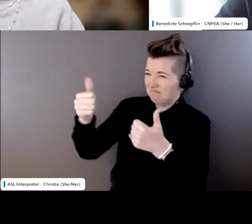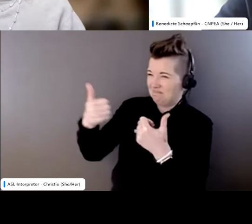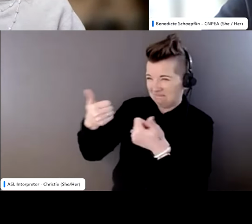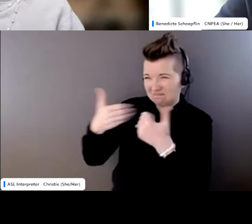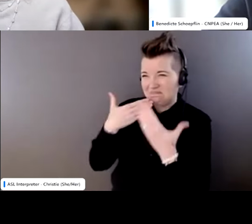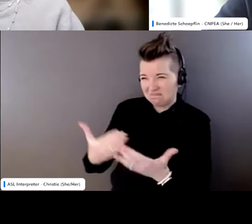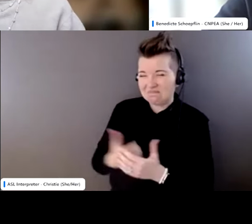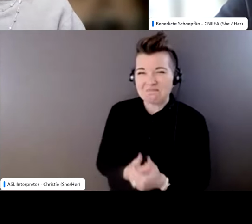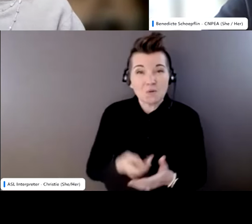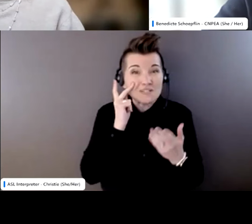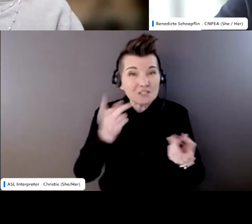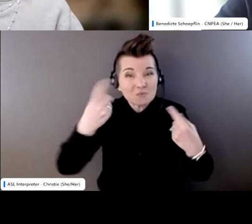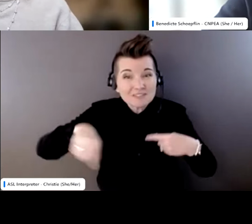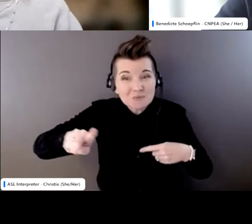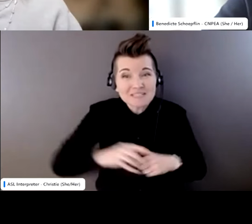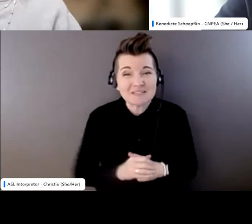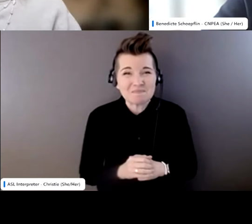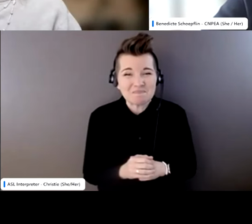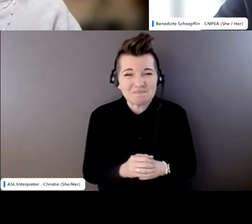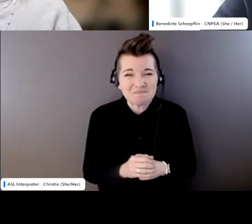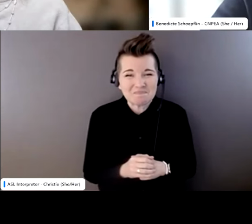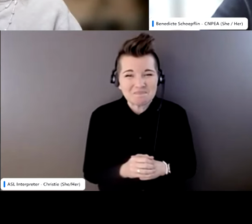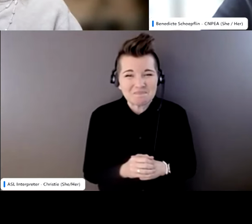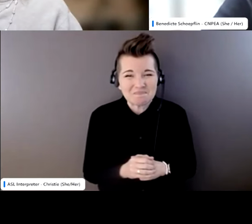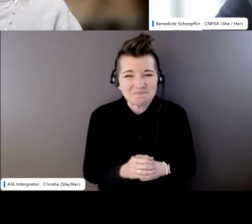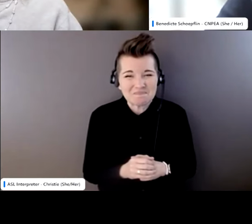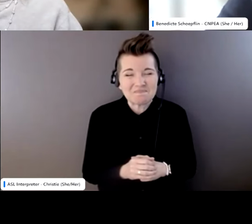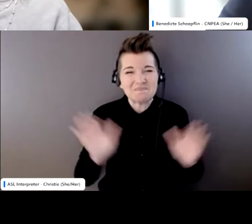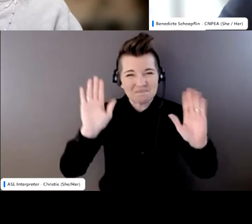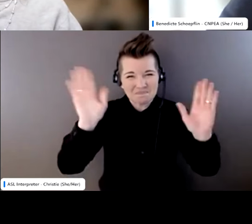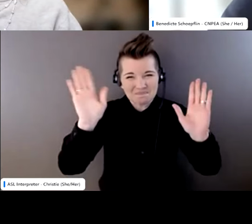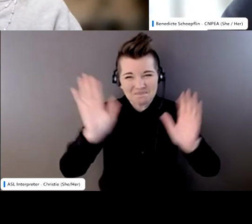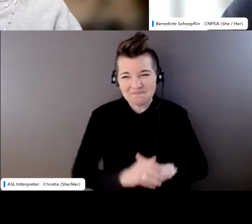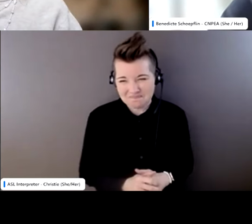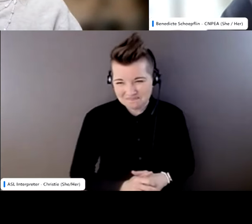next week for all the other webinars that we're having. Thanks. Bye-bye. Bye.